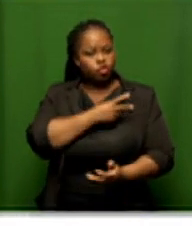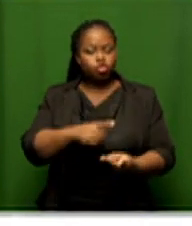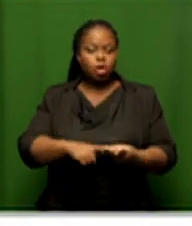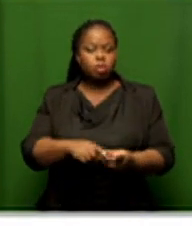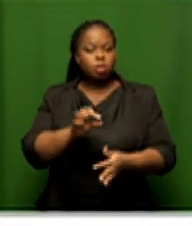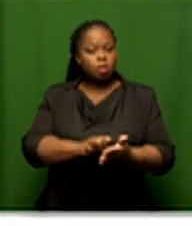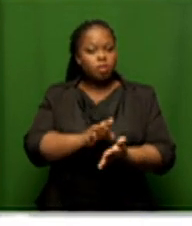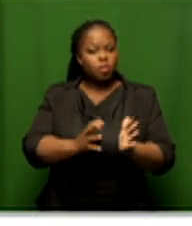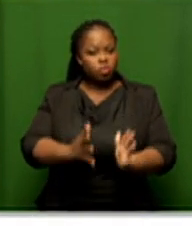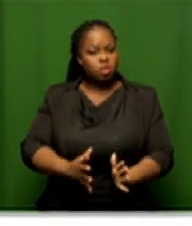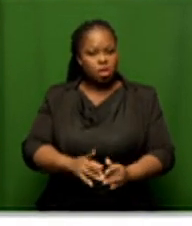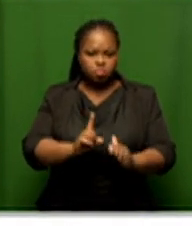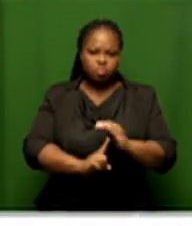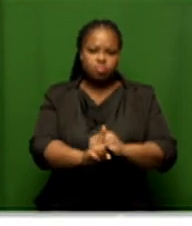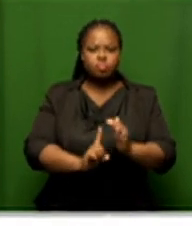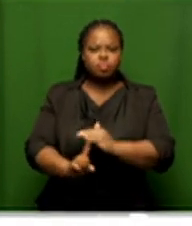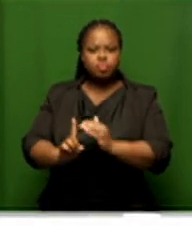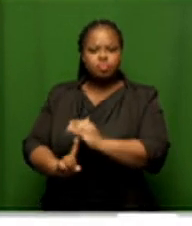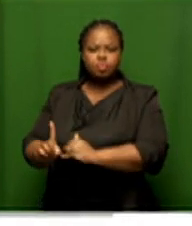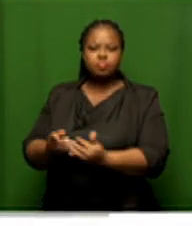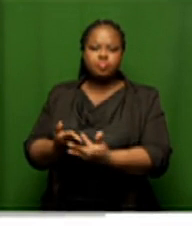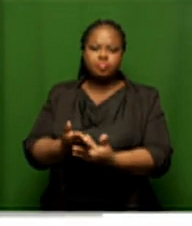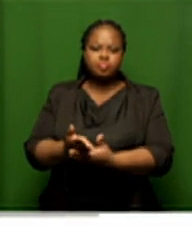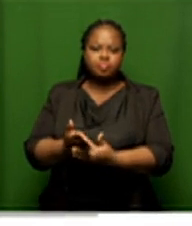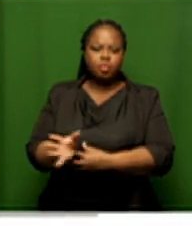will be able to access all the